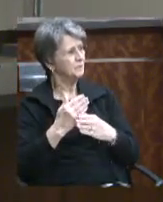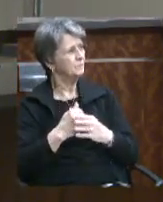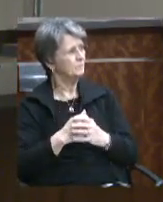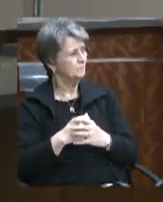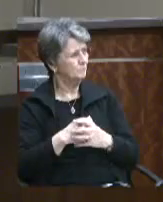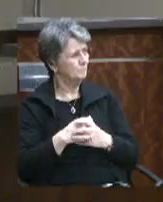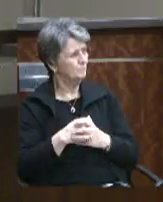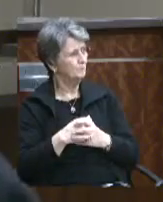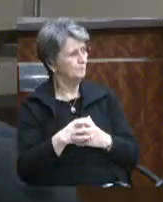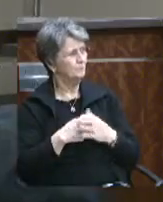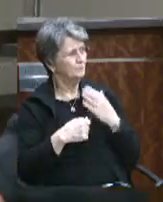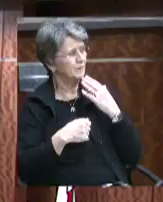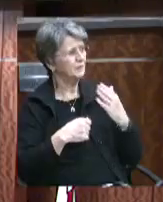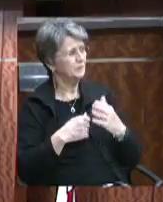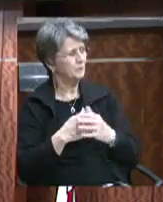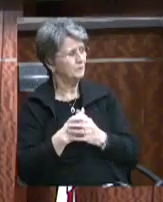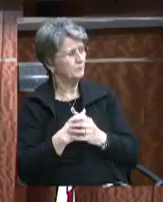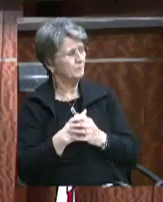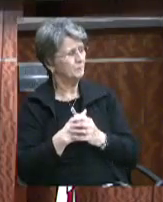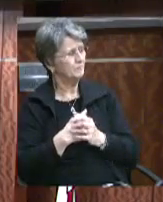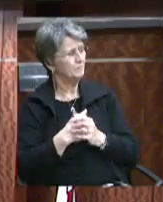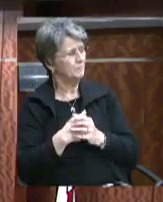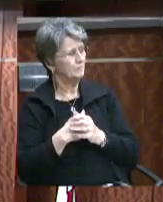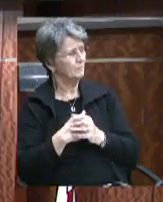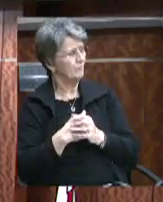guys. Thank you. You want to comment, Mayor?